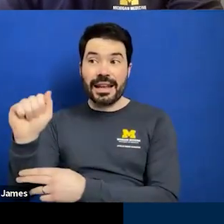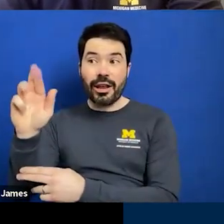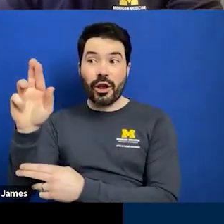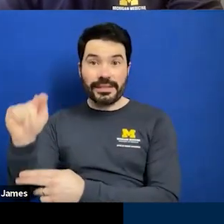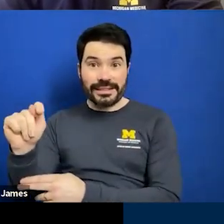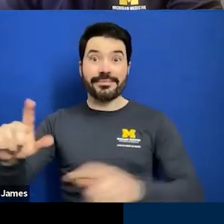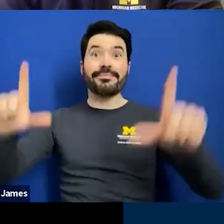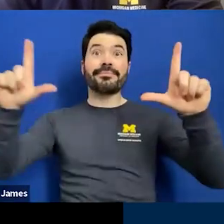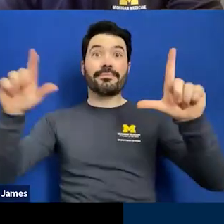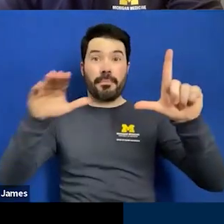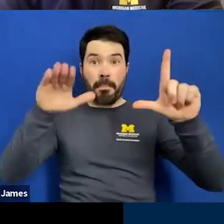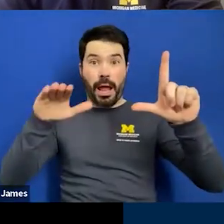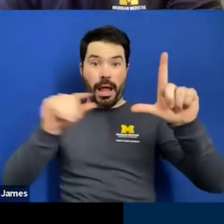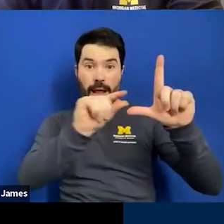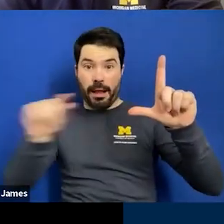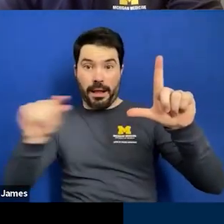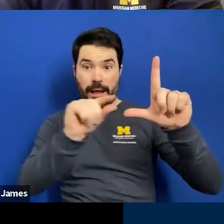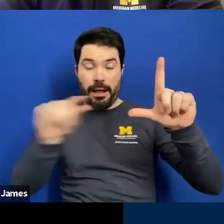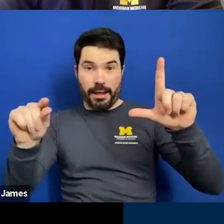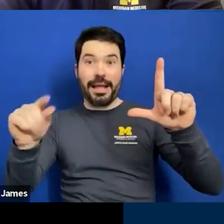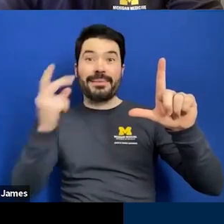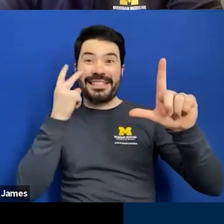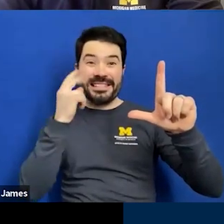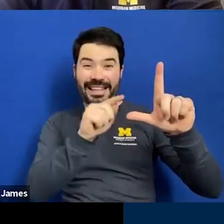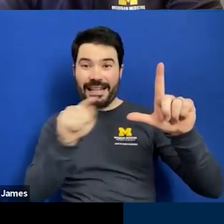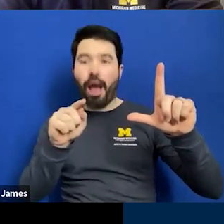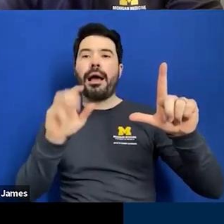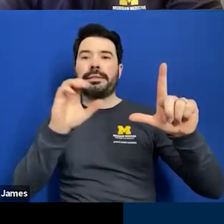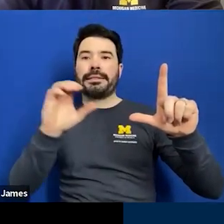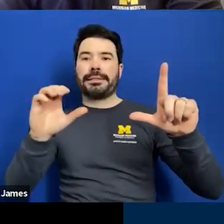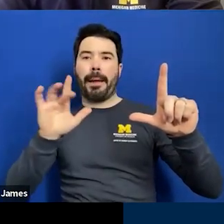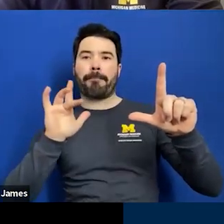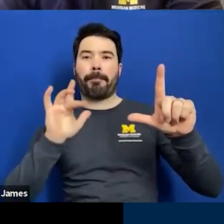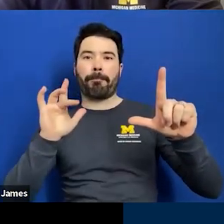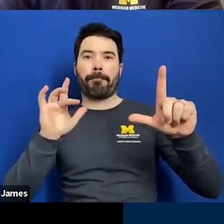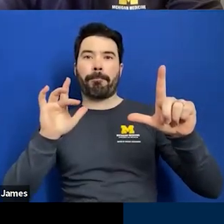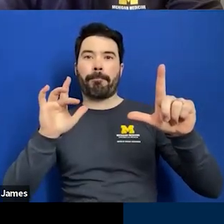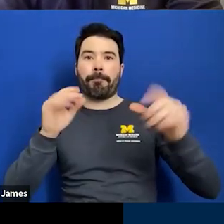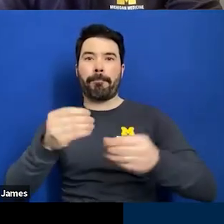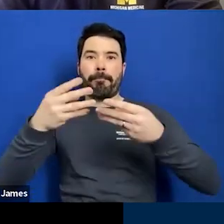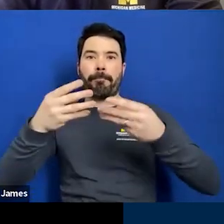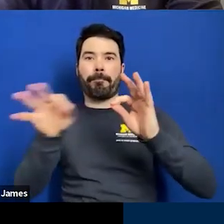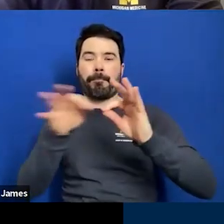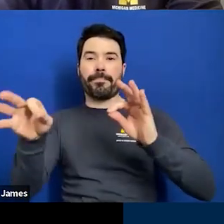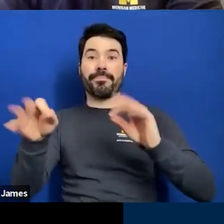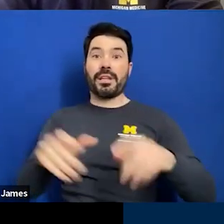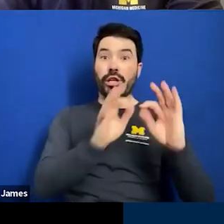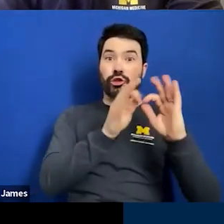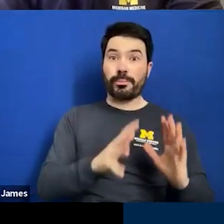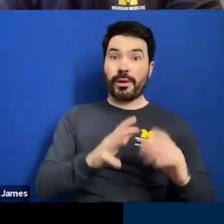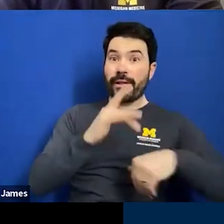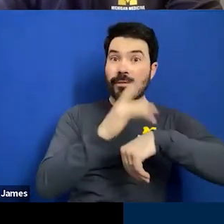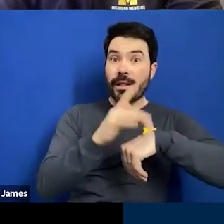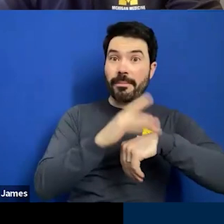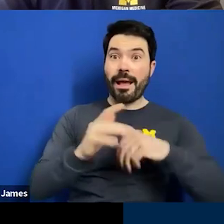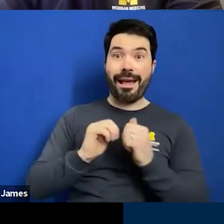to the bottom of the Zoom window. You'll see a caption you can select that. And also the interpreters should be available